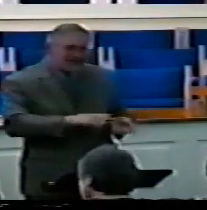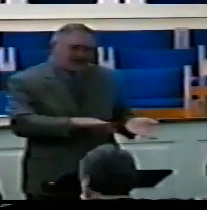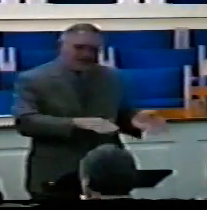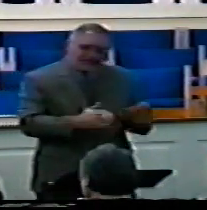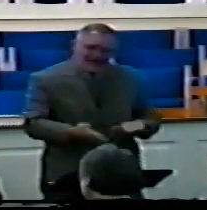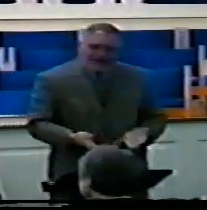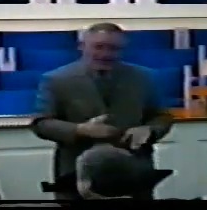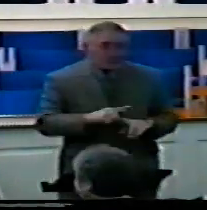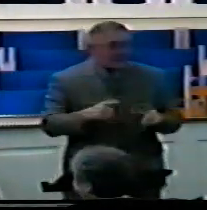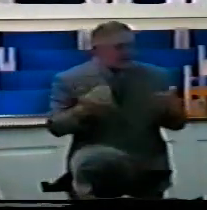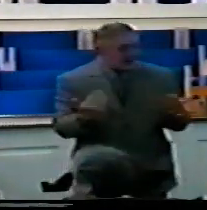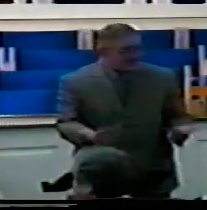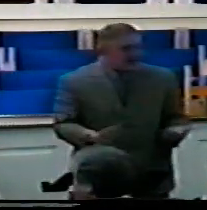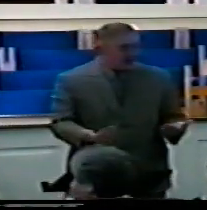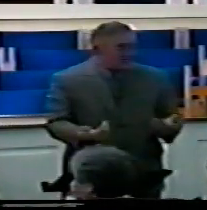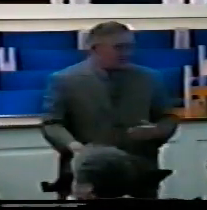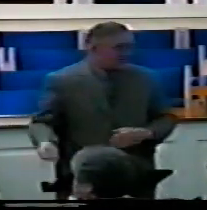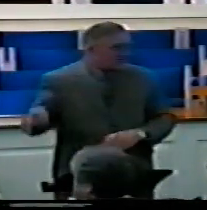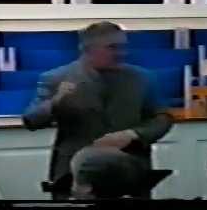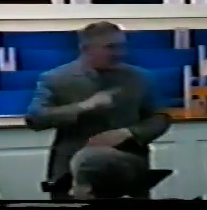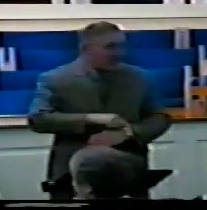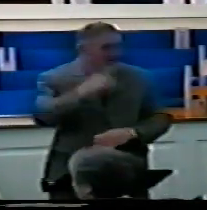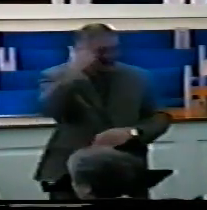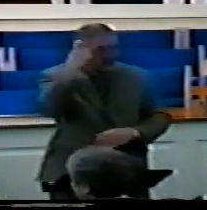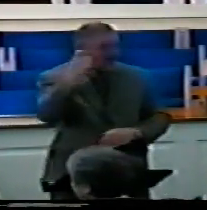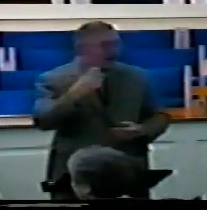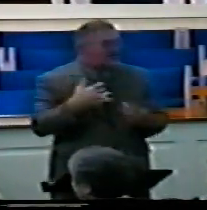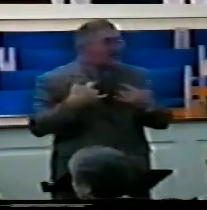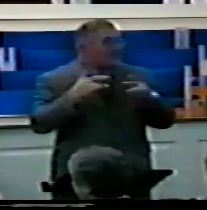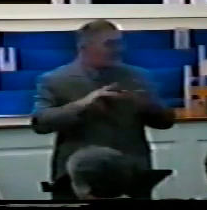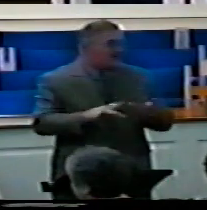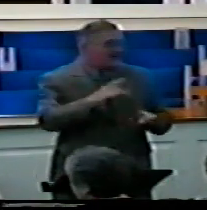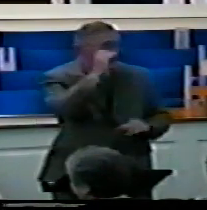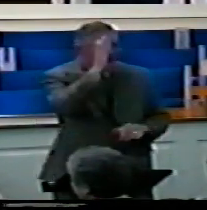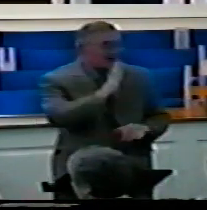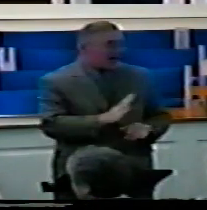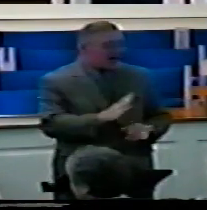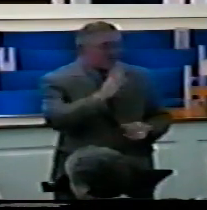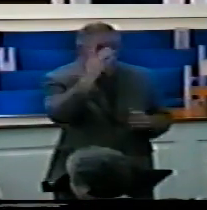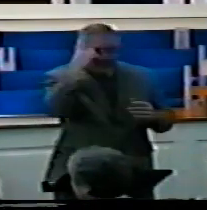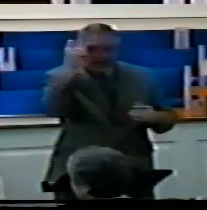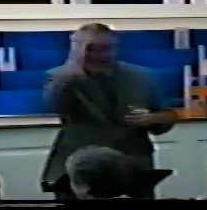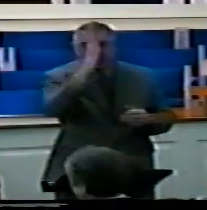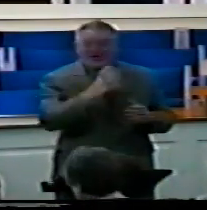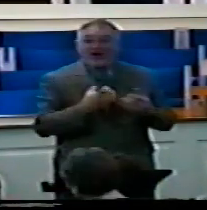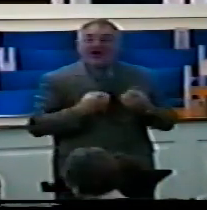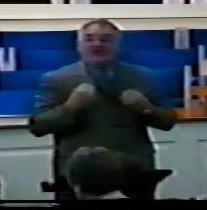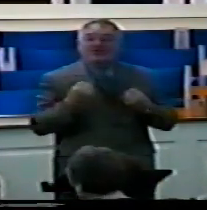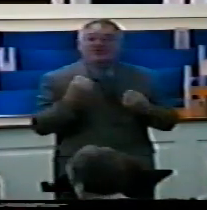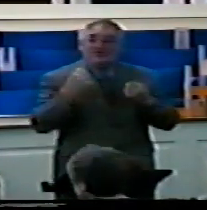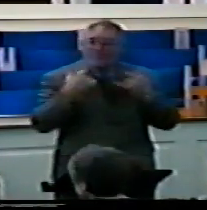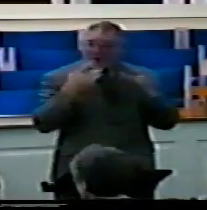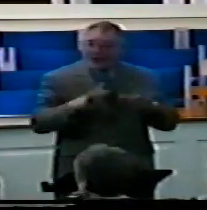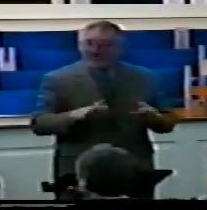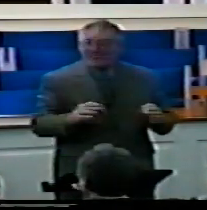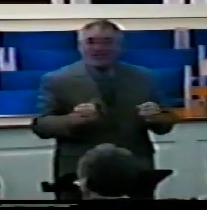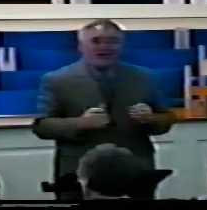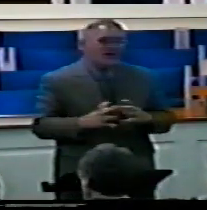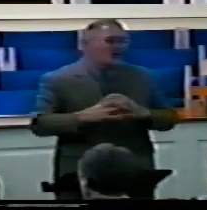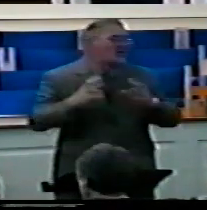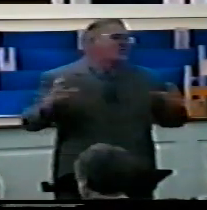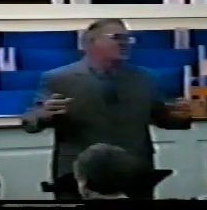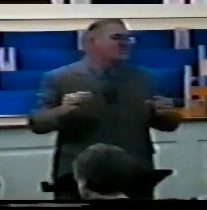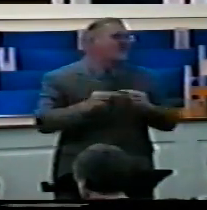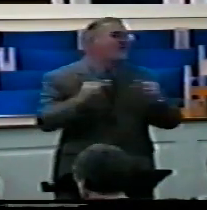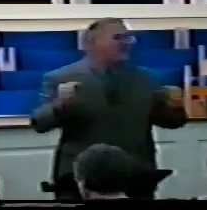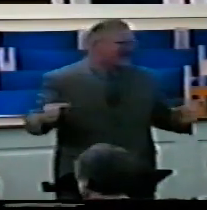I'm here today because his mercies are far greater. His mercies are far